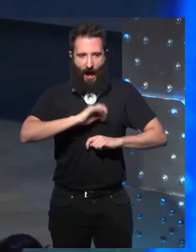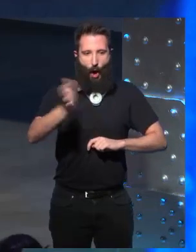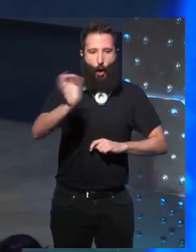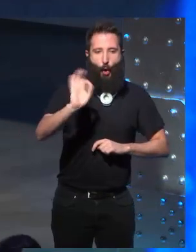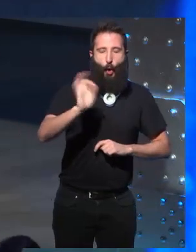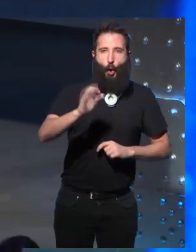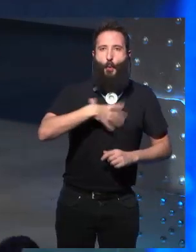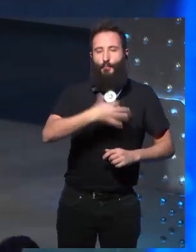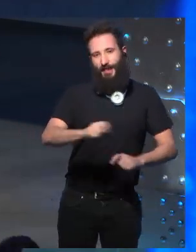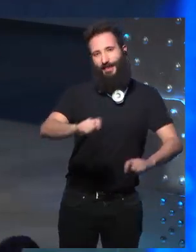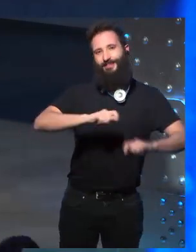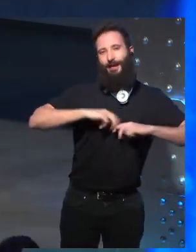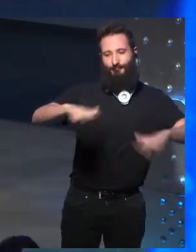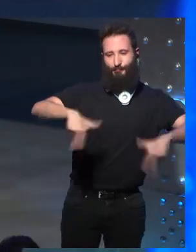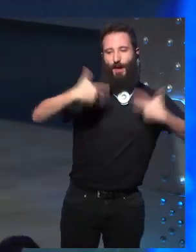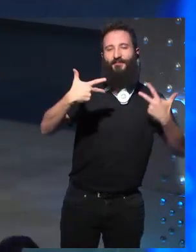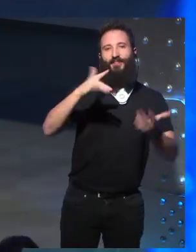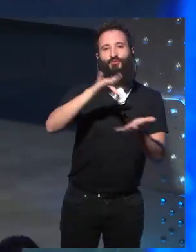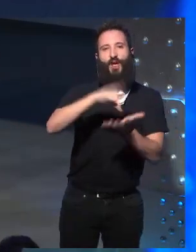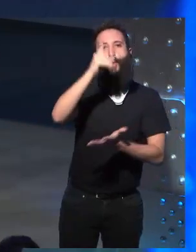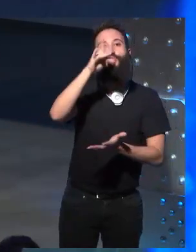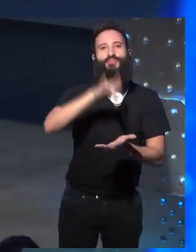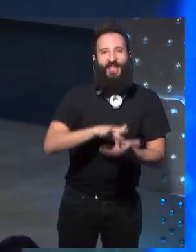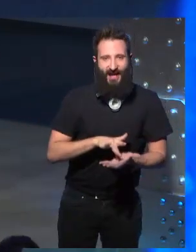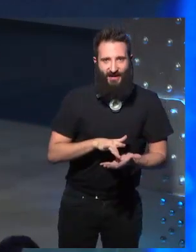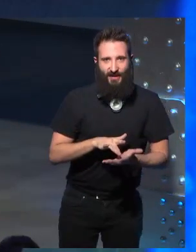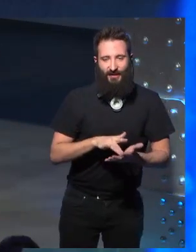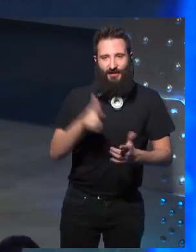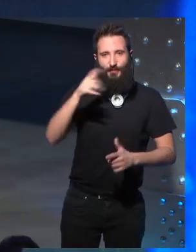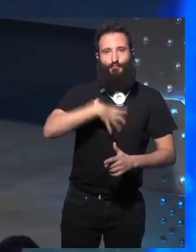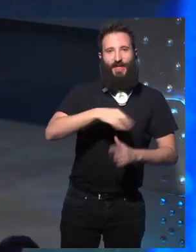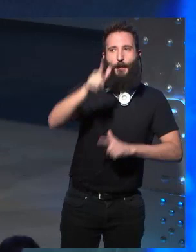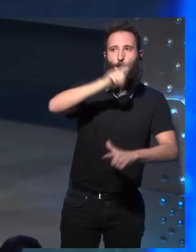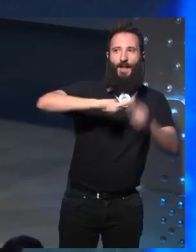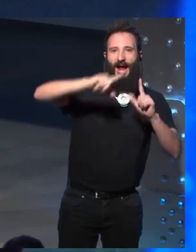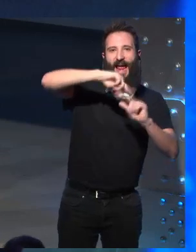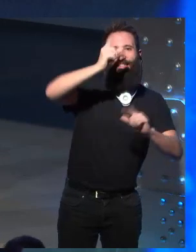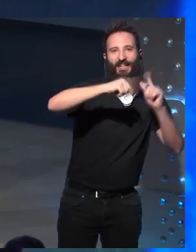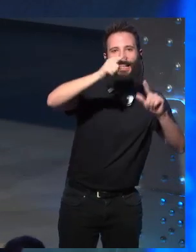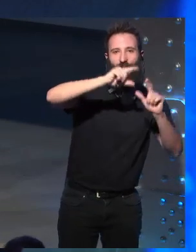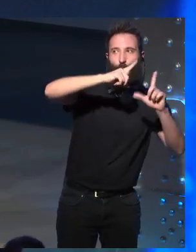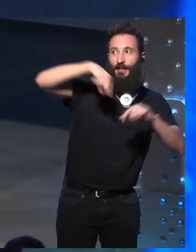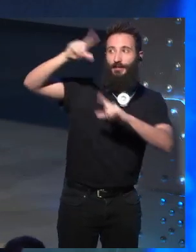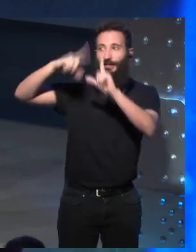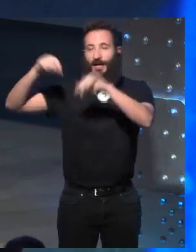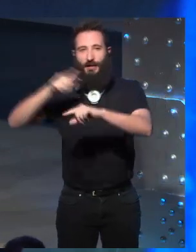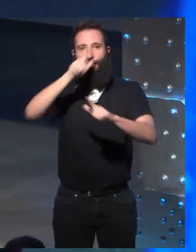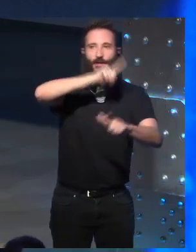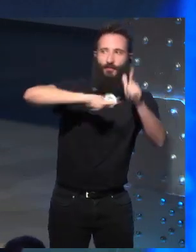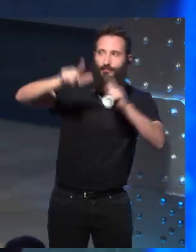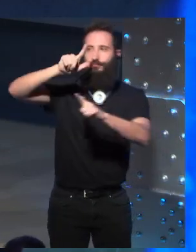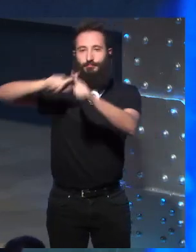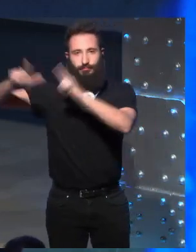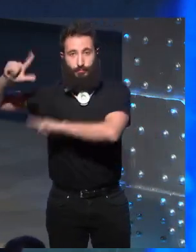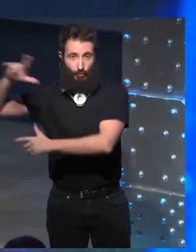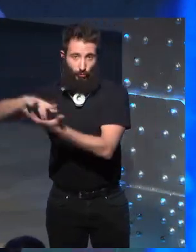may allow one day for interstellar travel to get to some of the other planets. Now, as of today, for